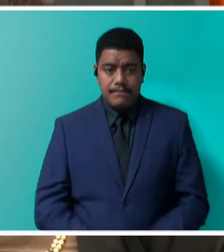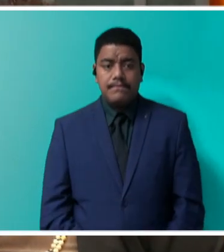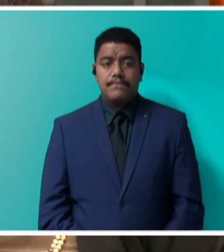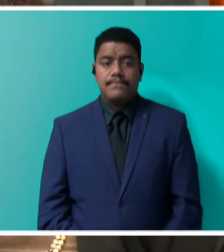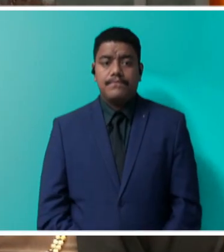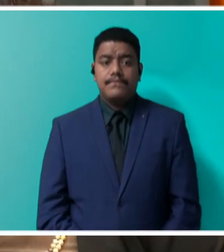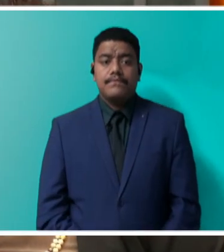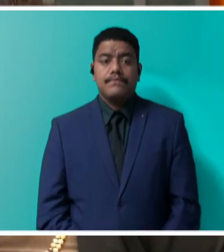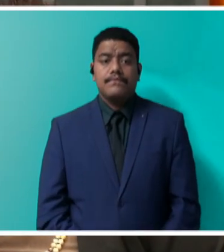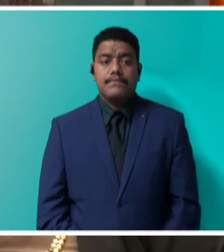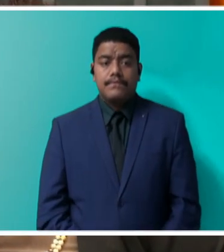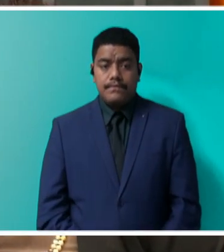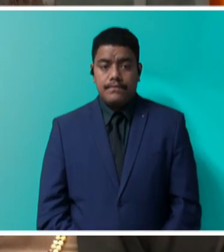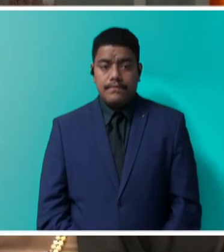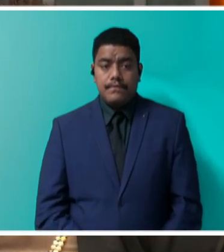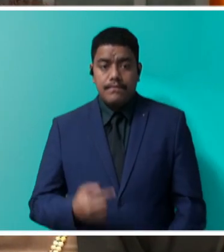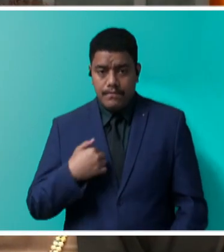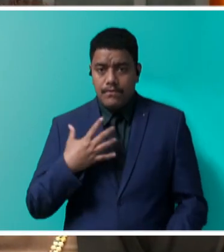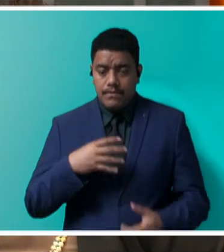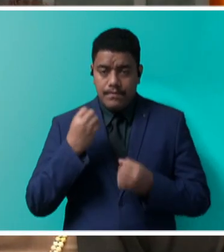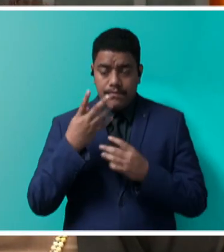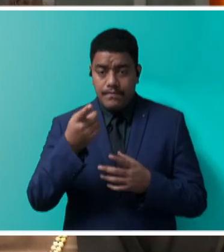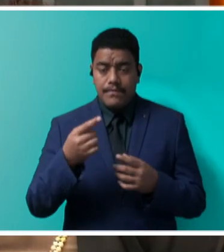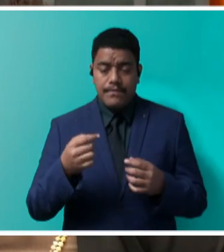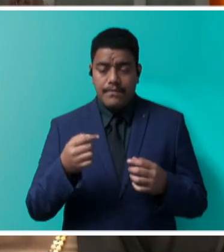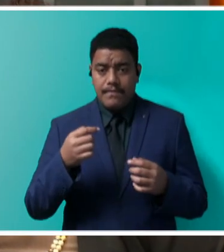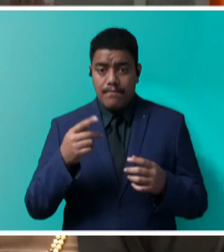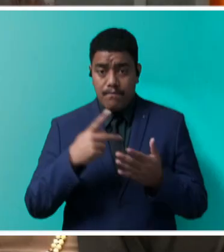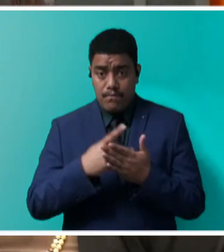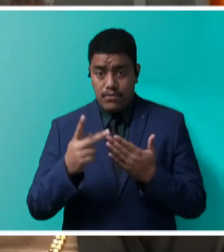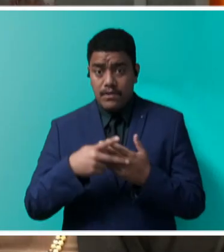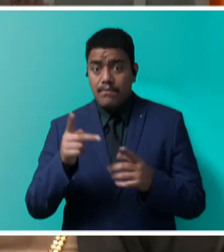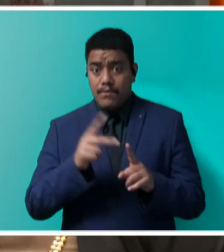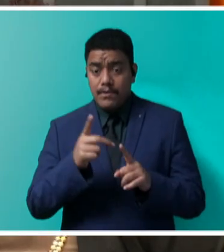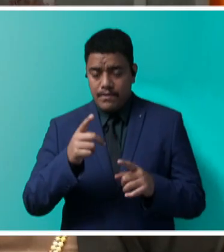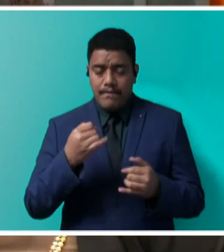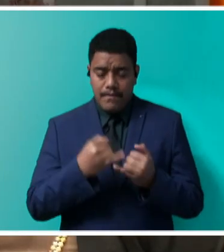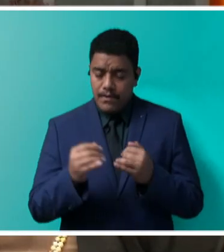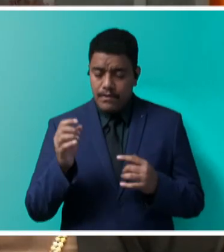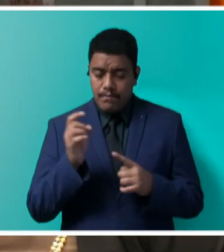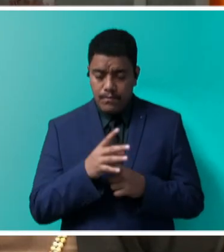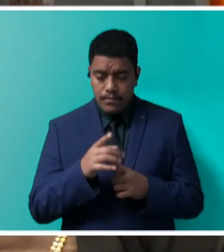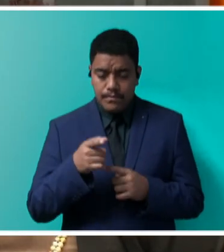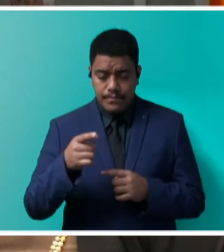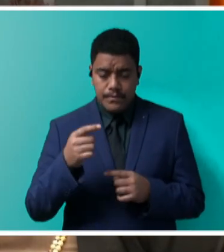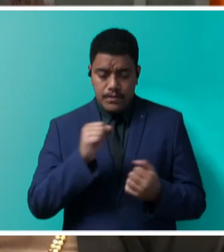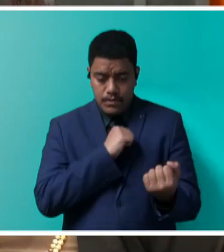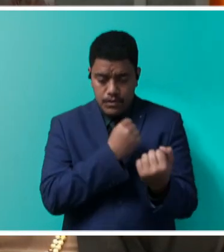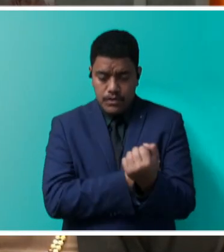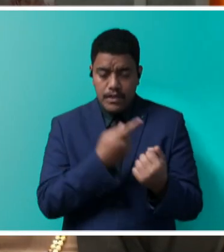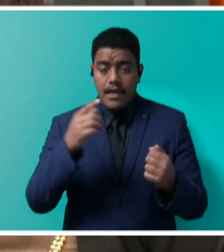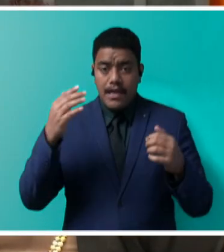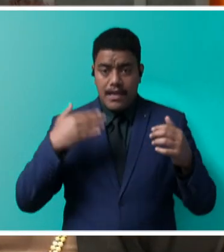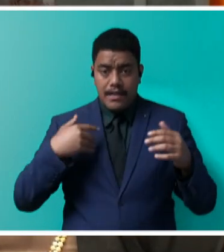And I'd like to stress that the FIT project is a comprehensive initiative aimed at strengthening health